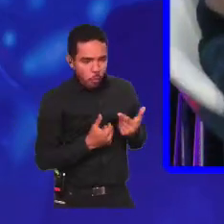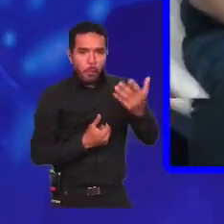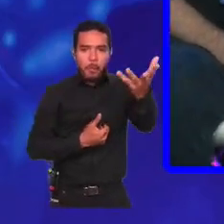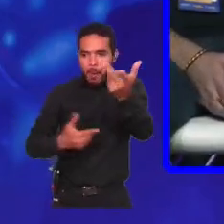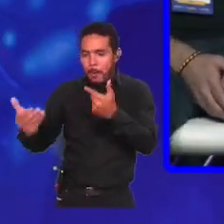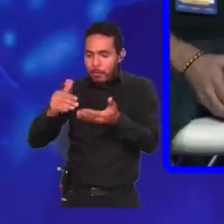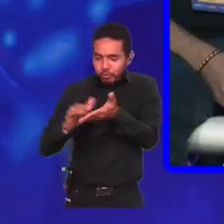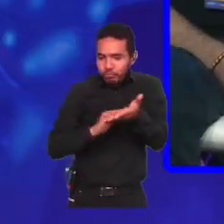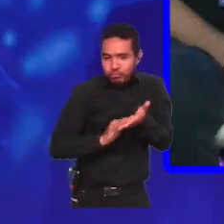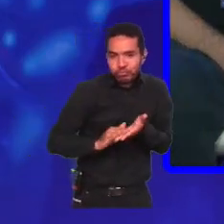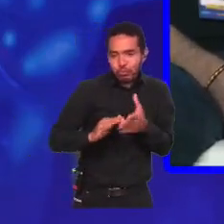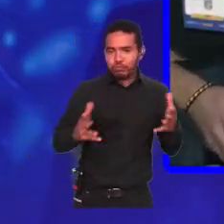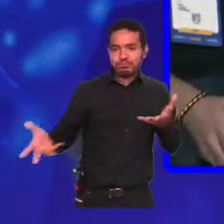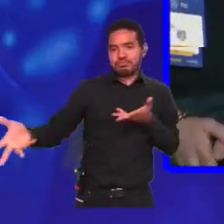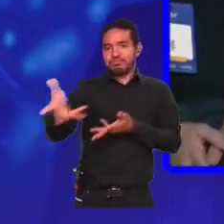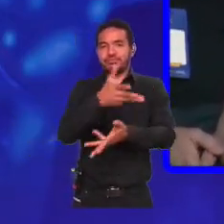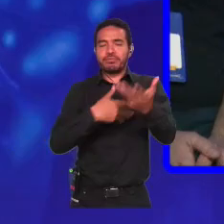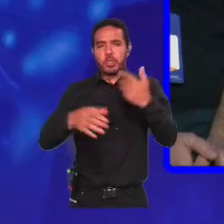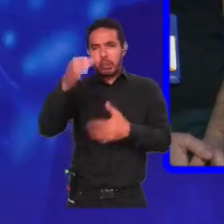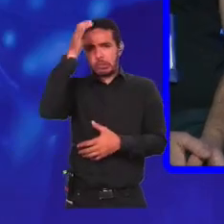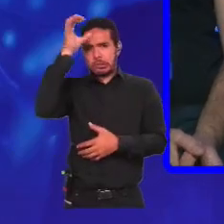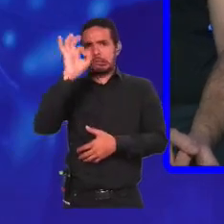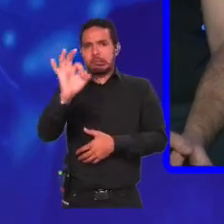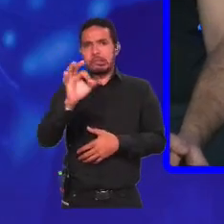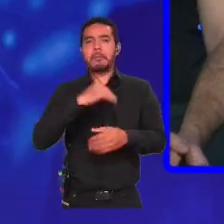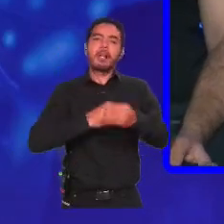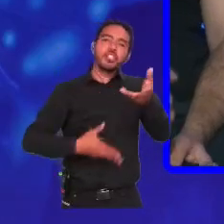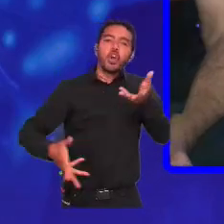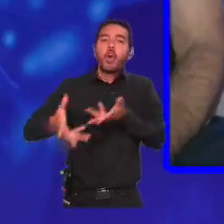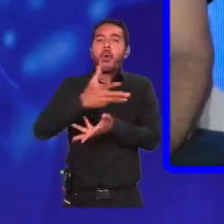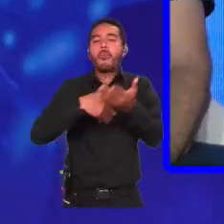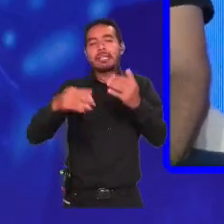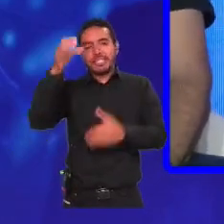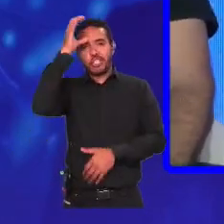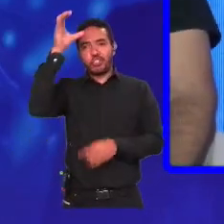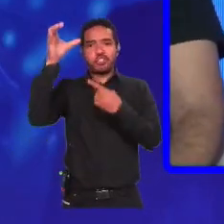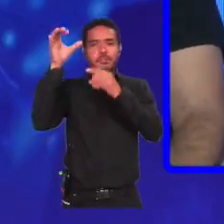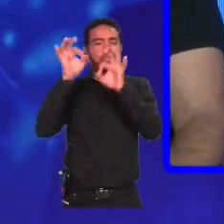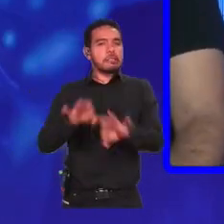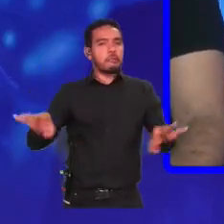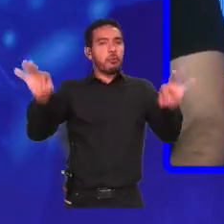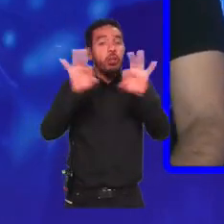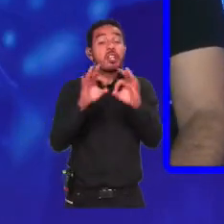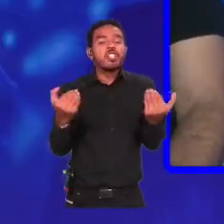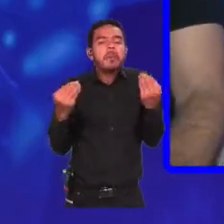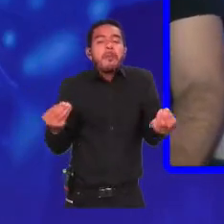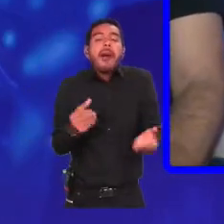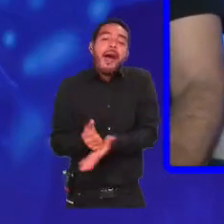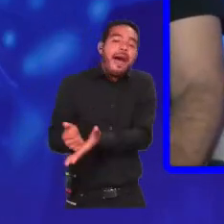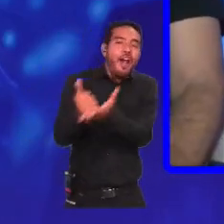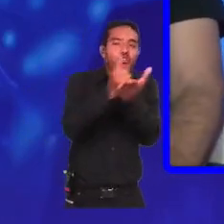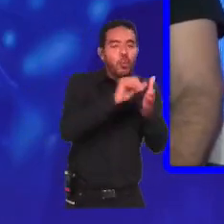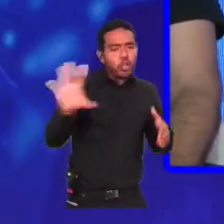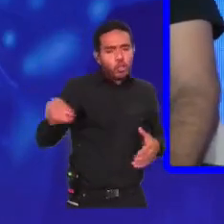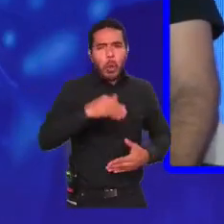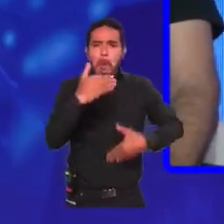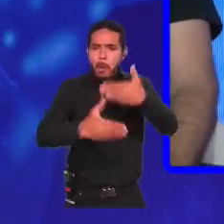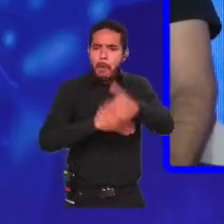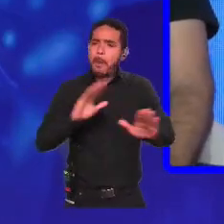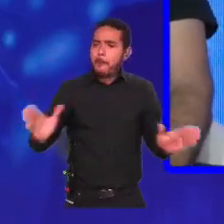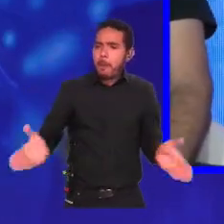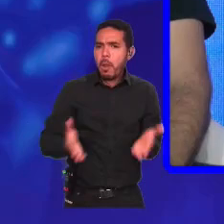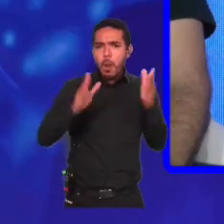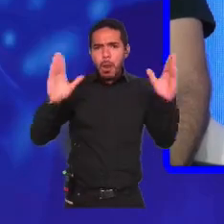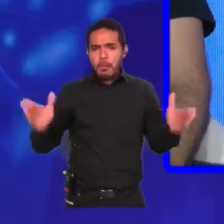this knowledge sharing is so helpful as well to help us always improve, always make things more efficient. It's always